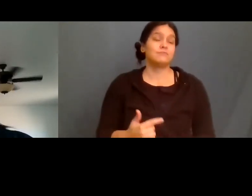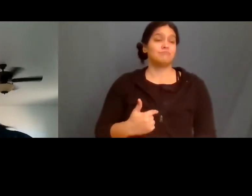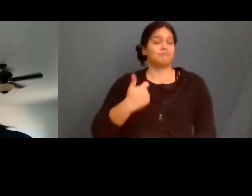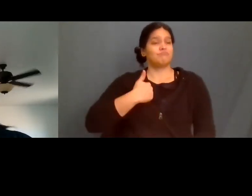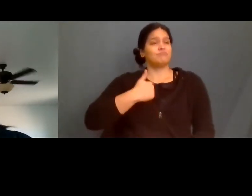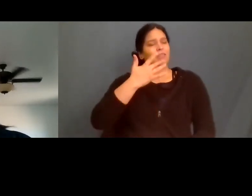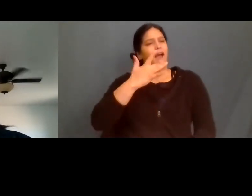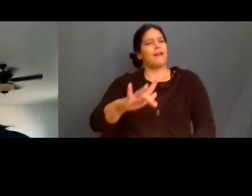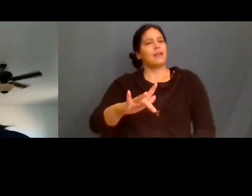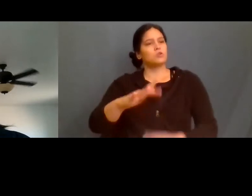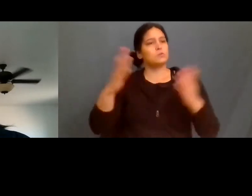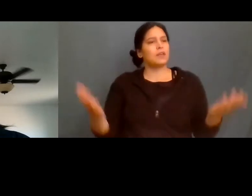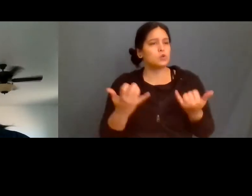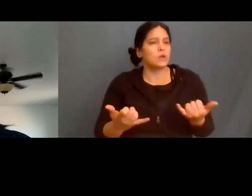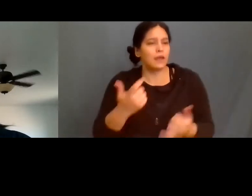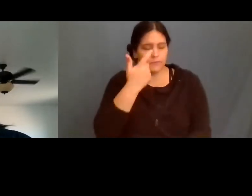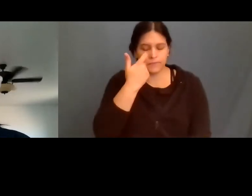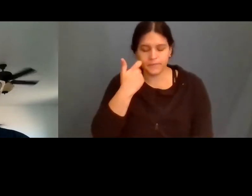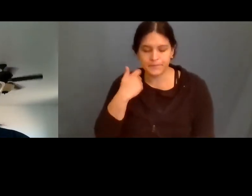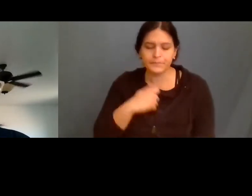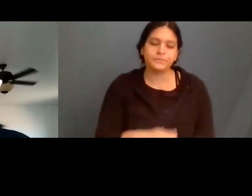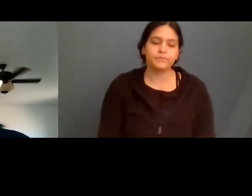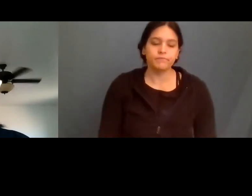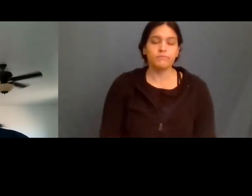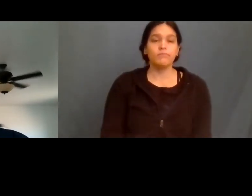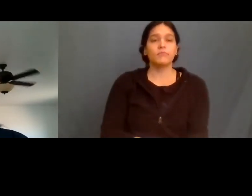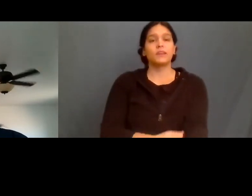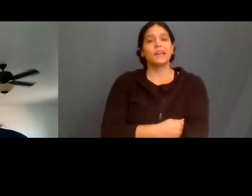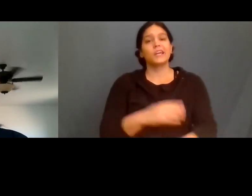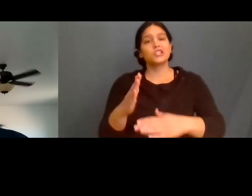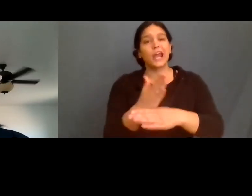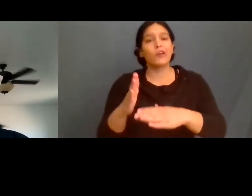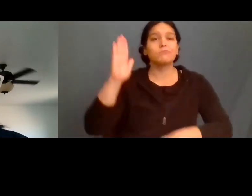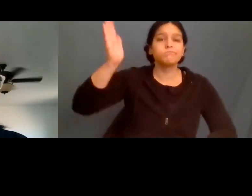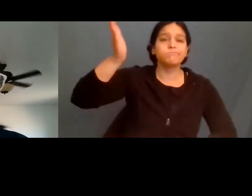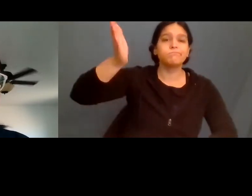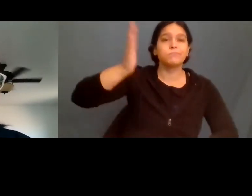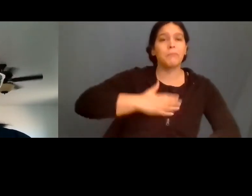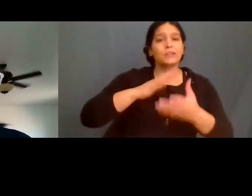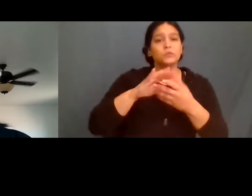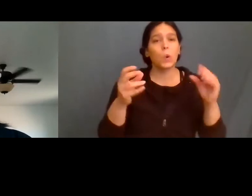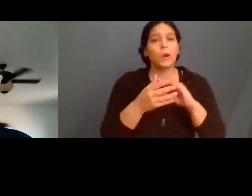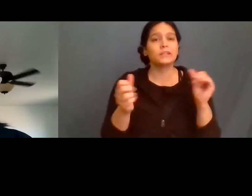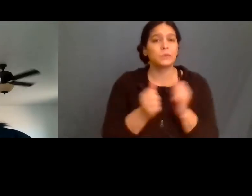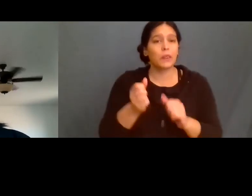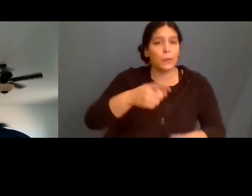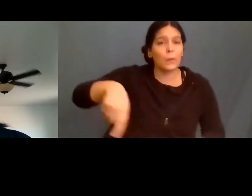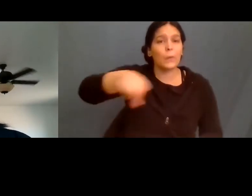here today and to be in front of you and sharing my stories with you.